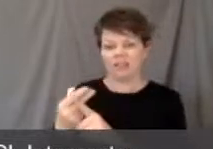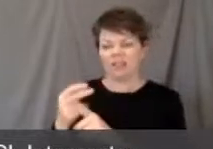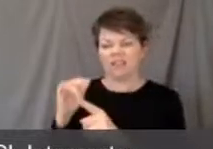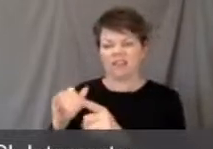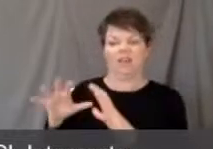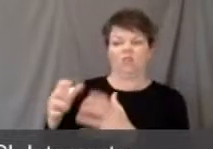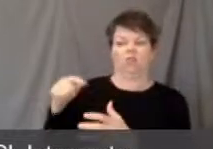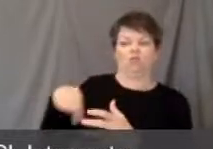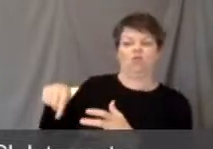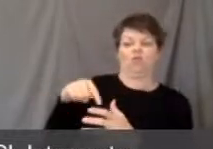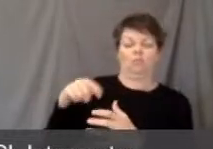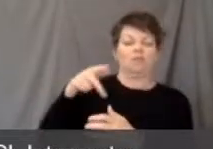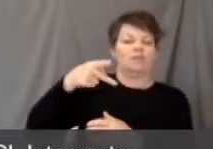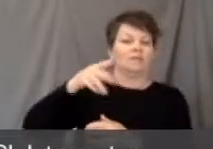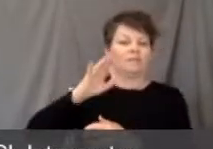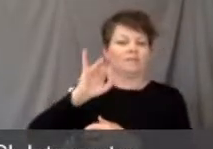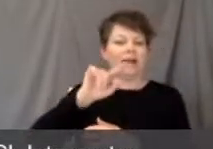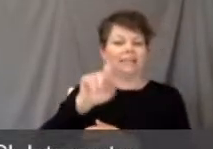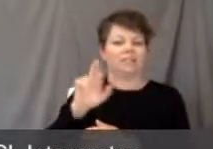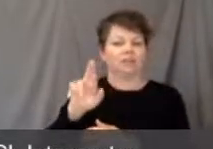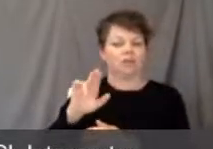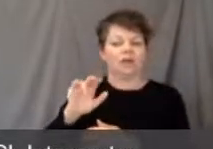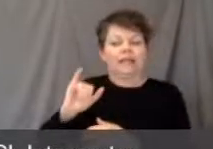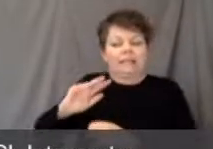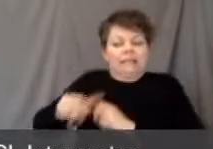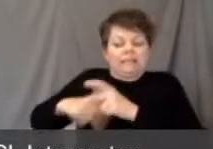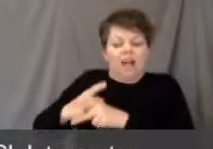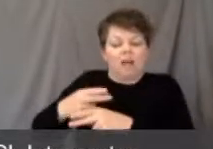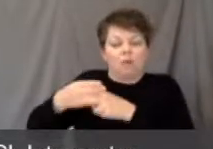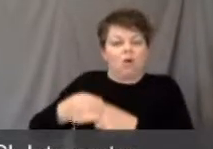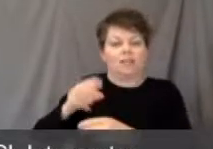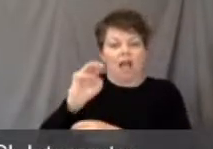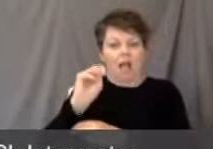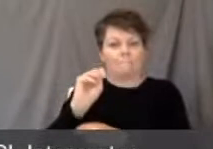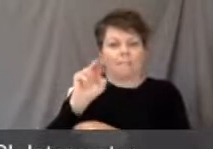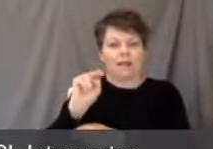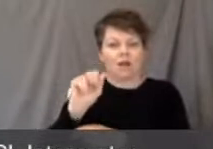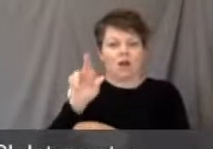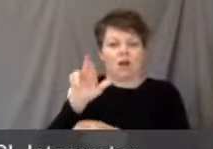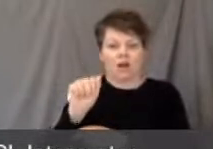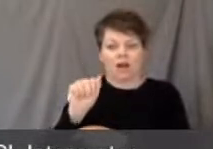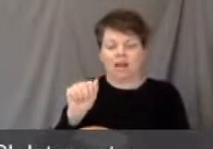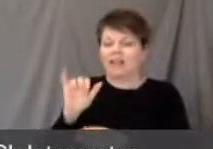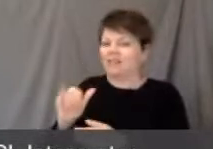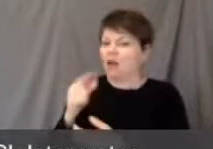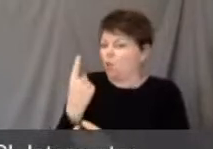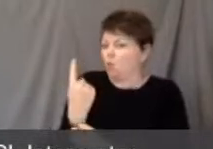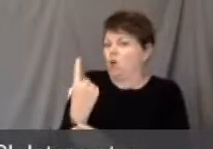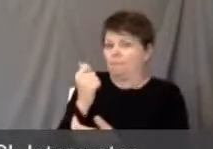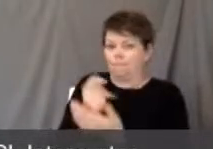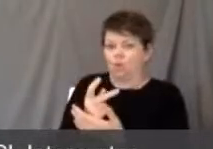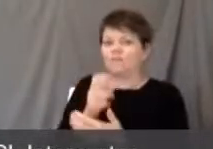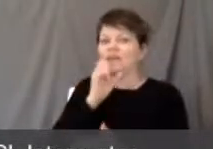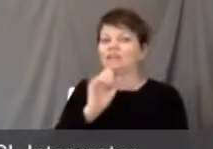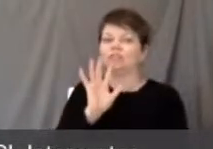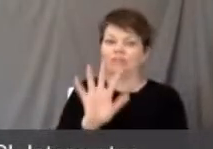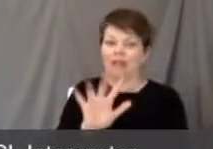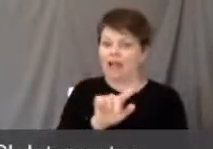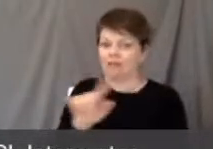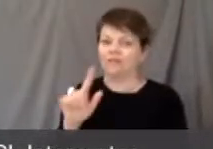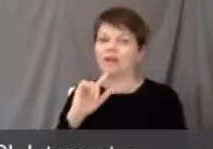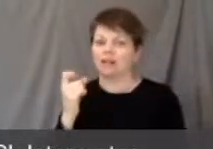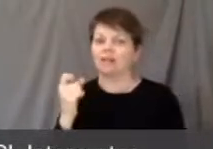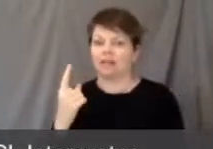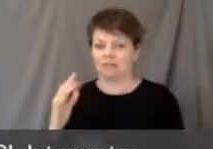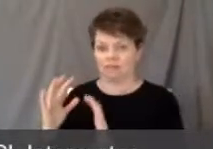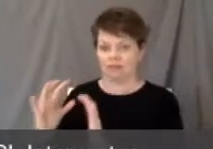today, because the Pfizer vaccine is an mRNA vaccine and is the only one approved for children ages 5 to 11, is that this technology